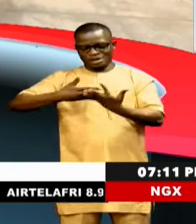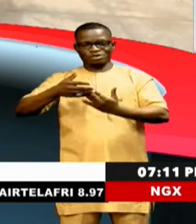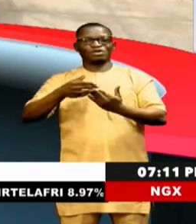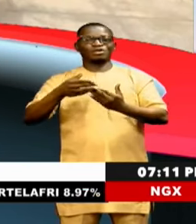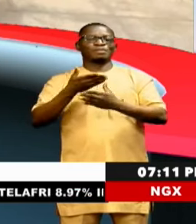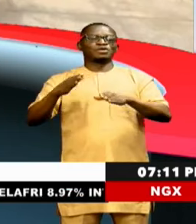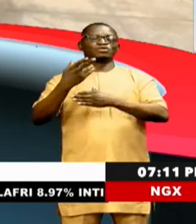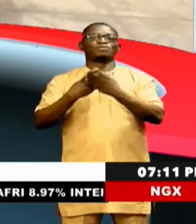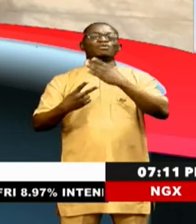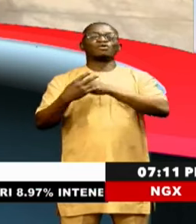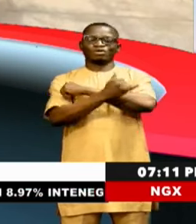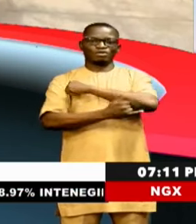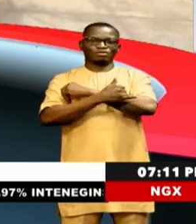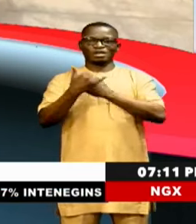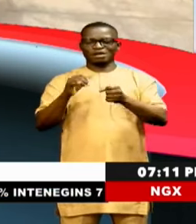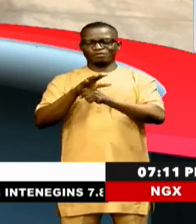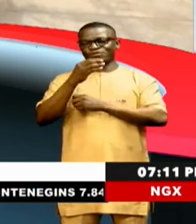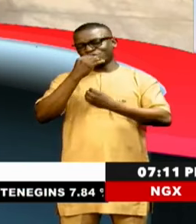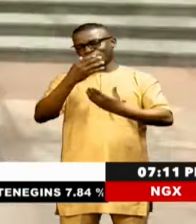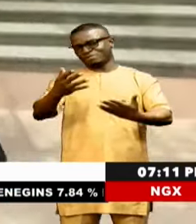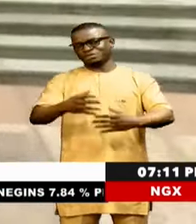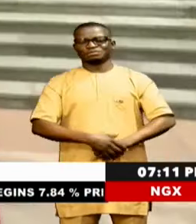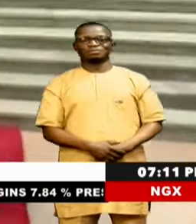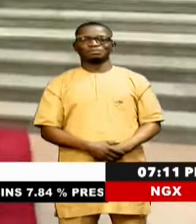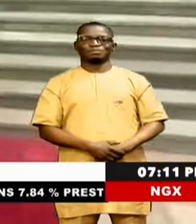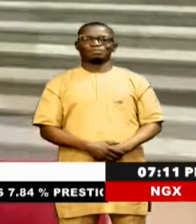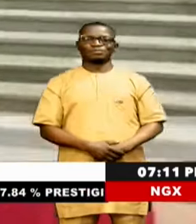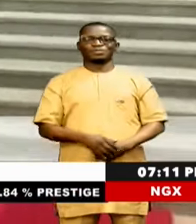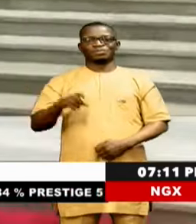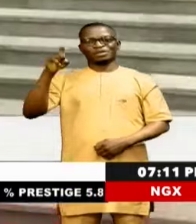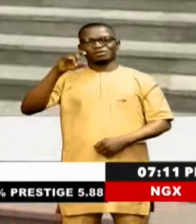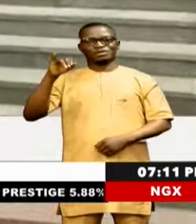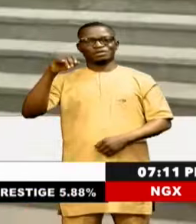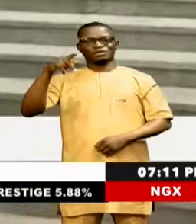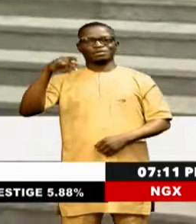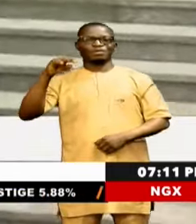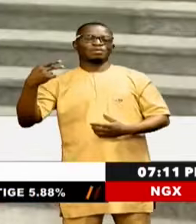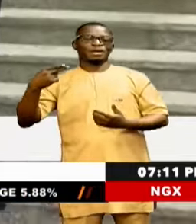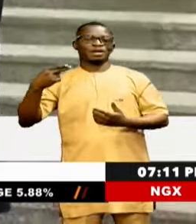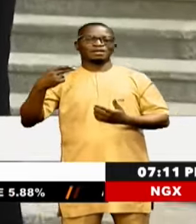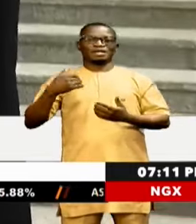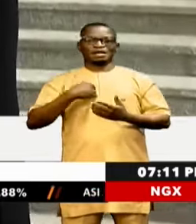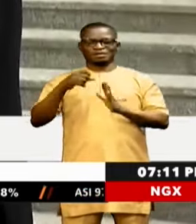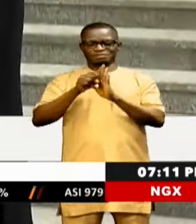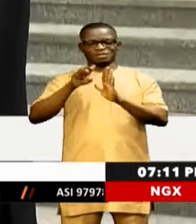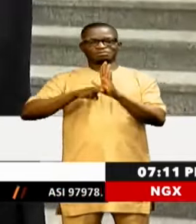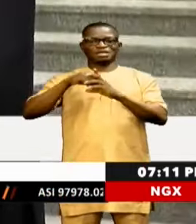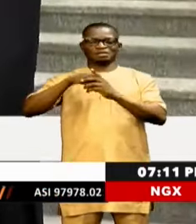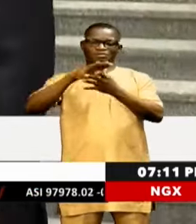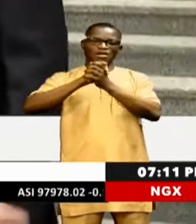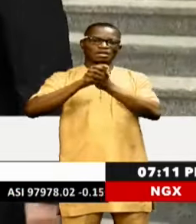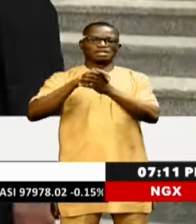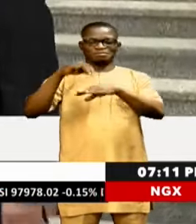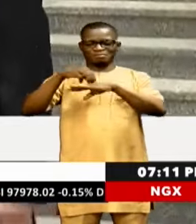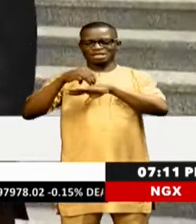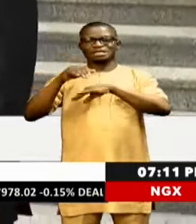countries. Here is Justin Bemunyi again. Xi Jinping delivered a statement in a congratulatory message that was